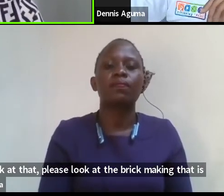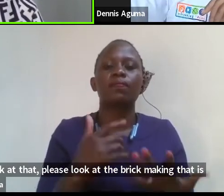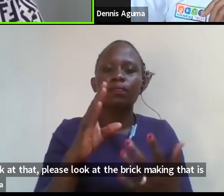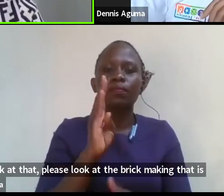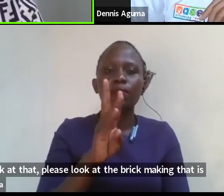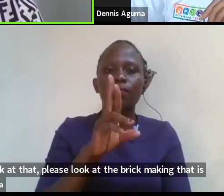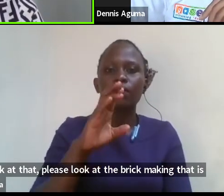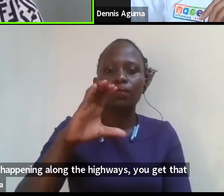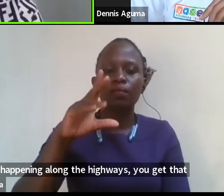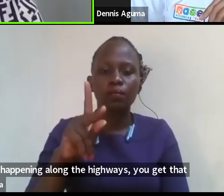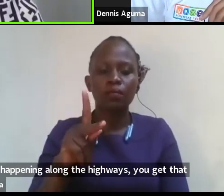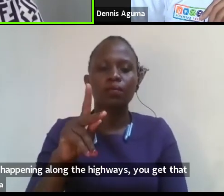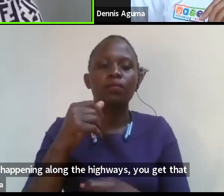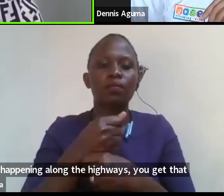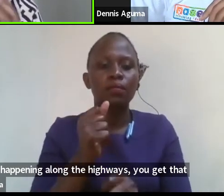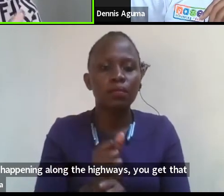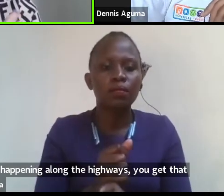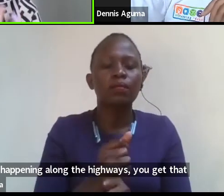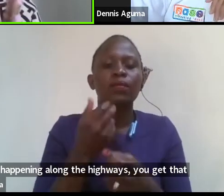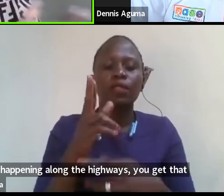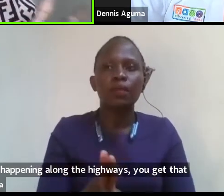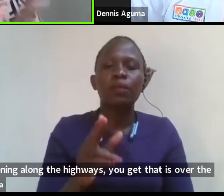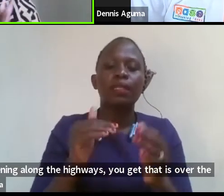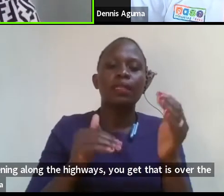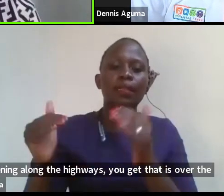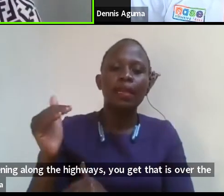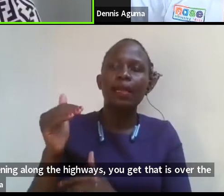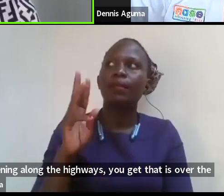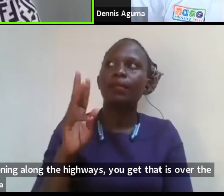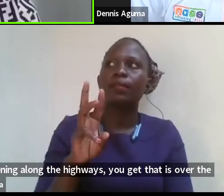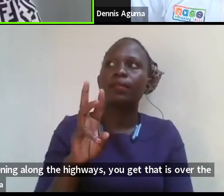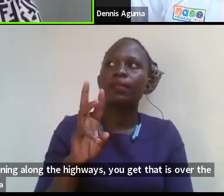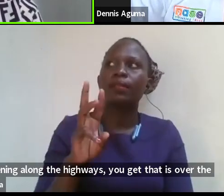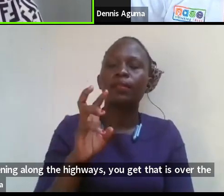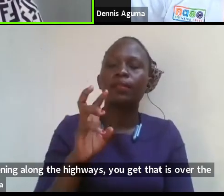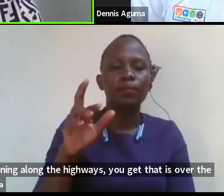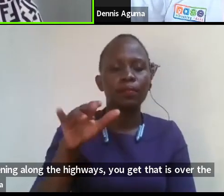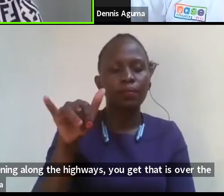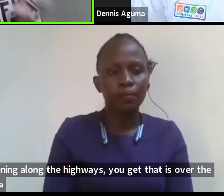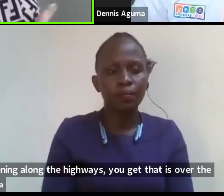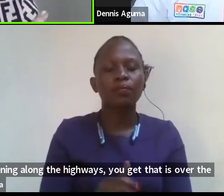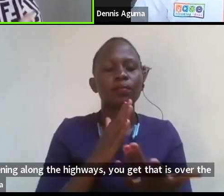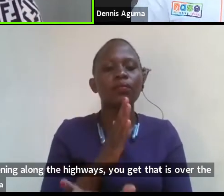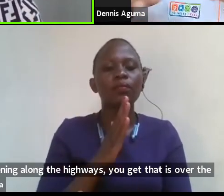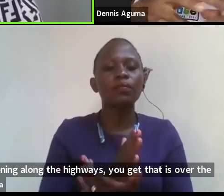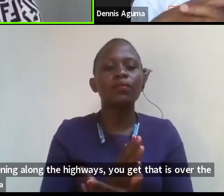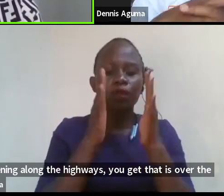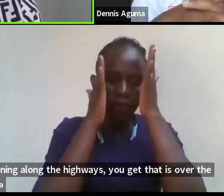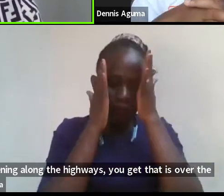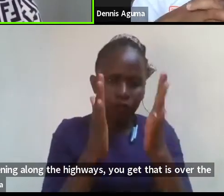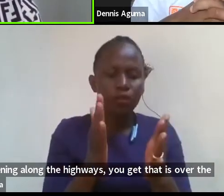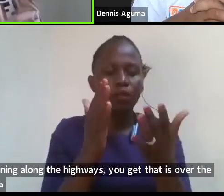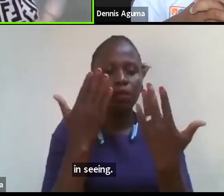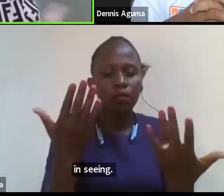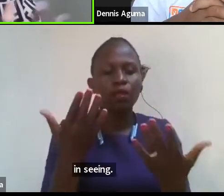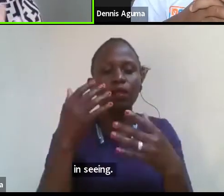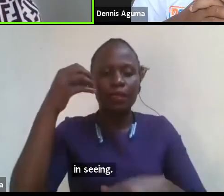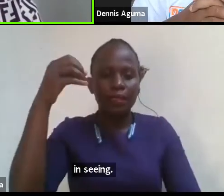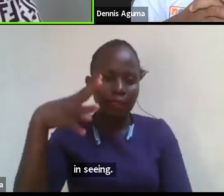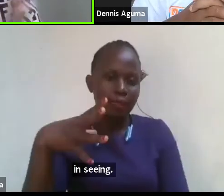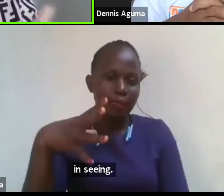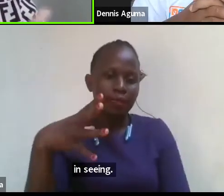Okay? That is all value addition. So if the youth would focus their energies and think of